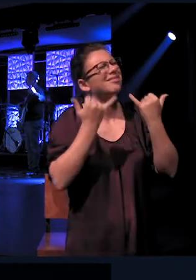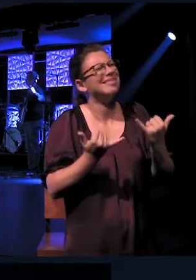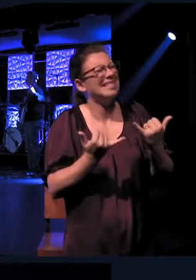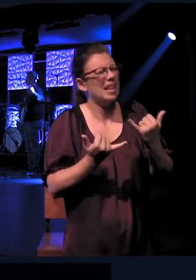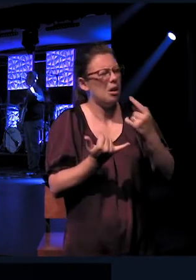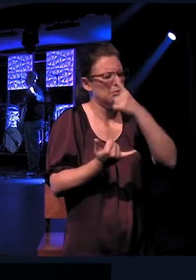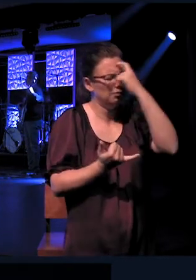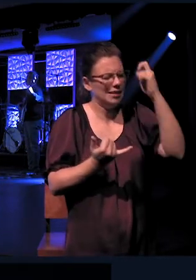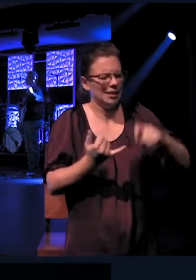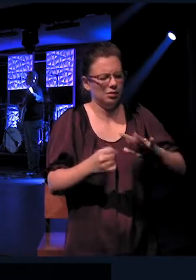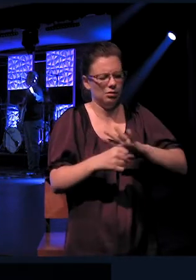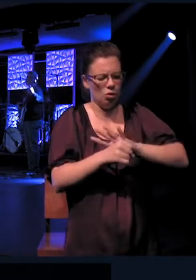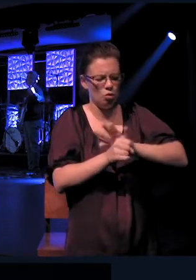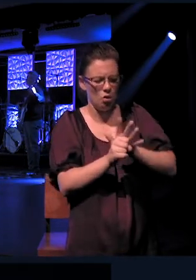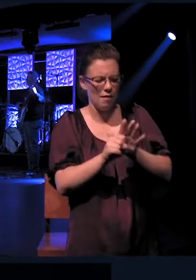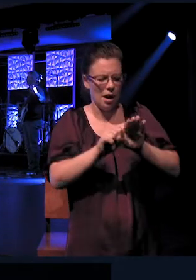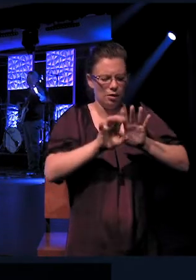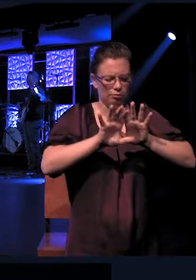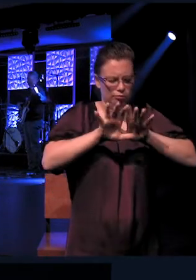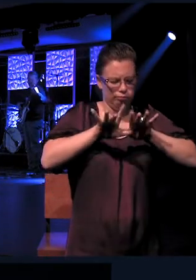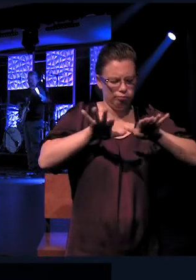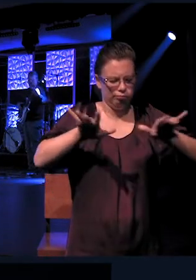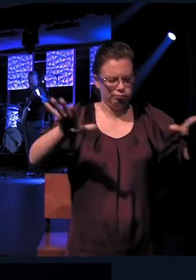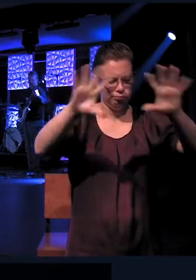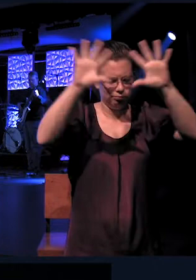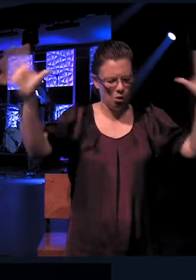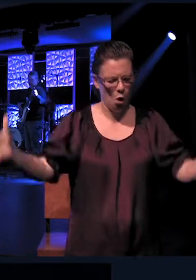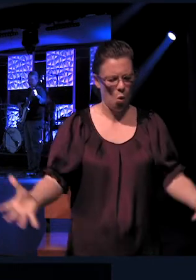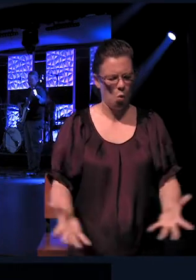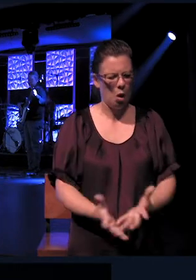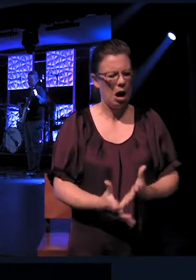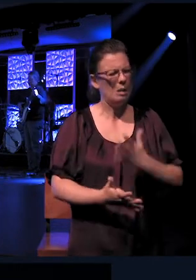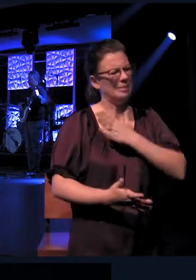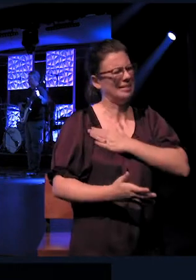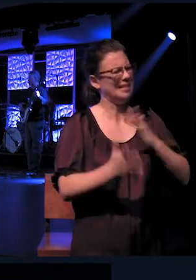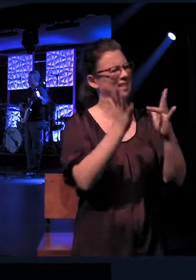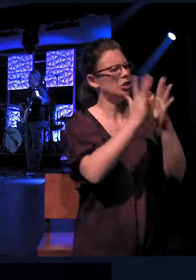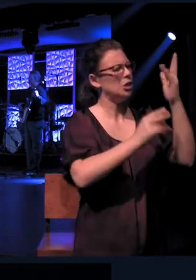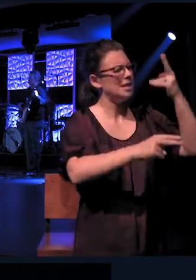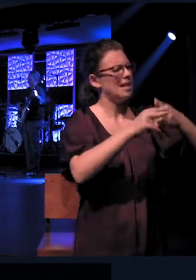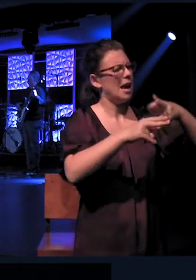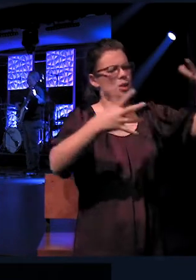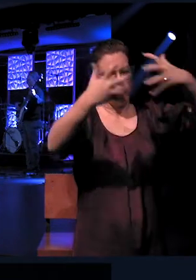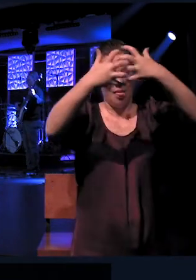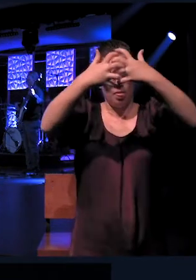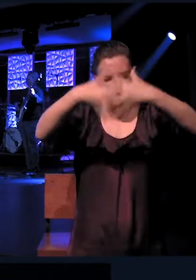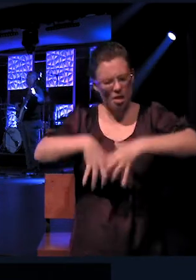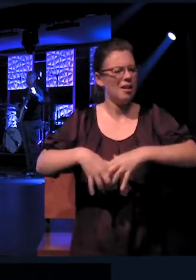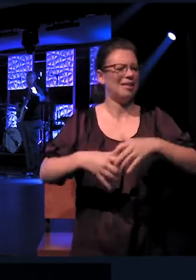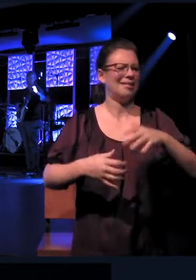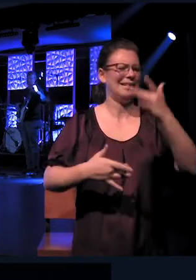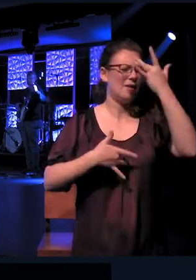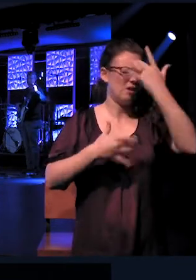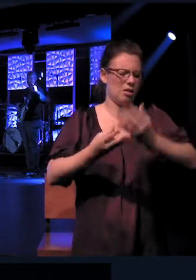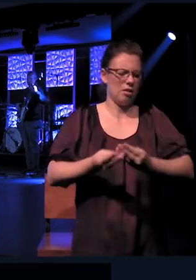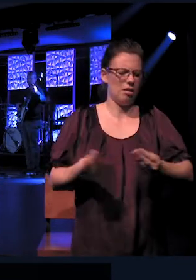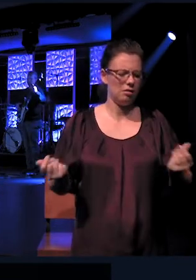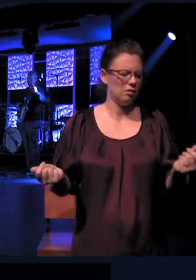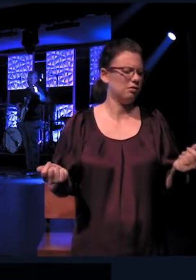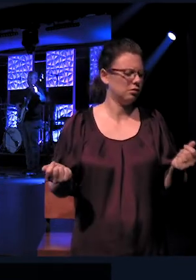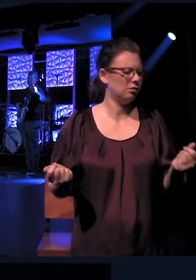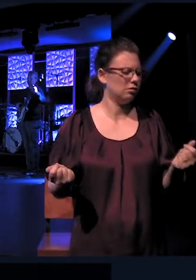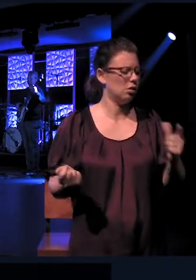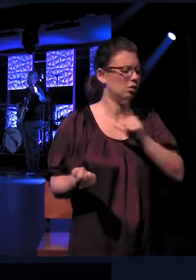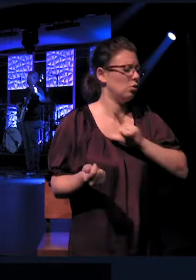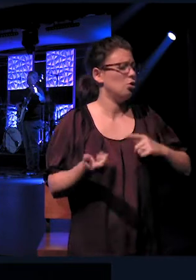our land and our world to be brought down in the name of Jesus, Lord. We pray, Father, you said in your word, Lord, that